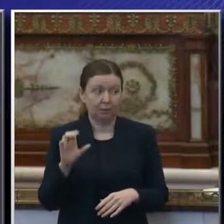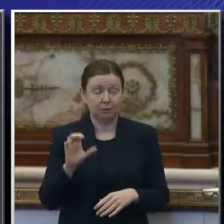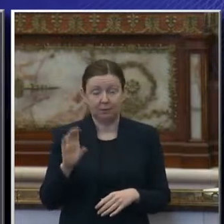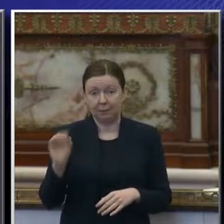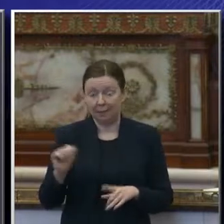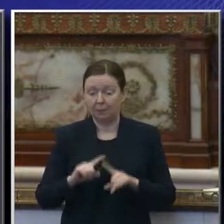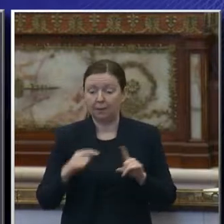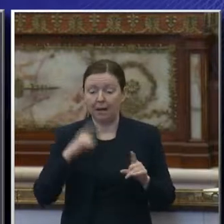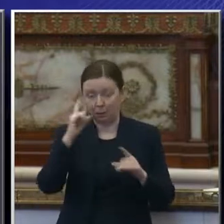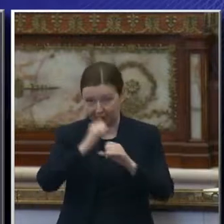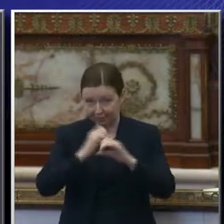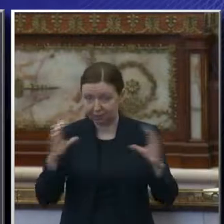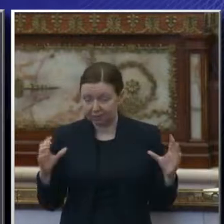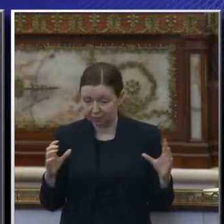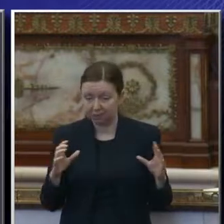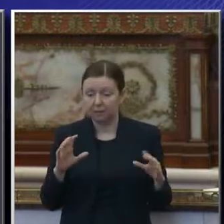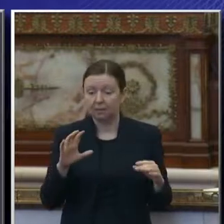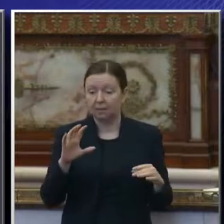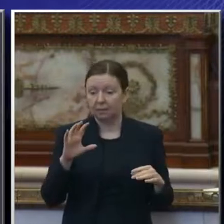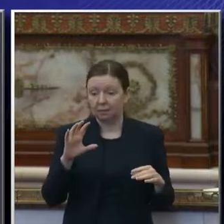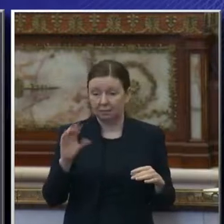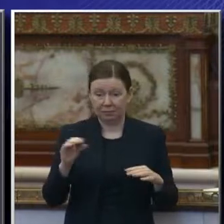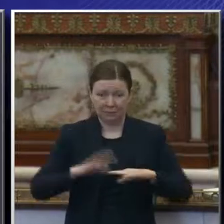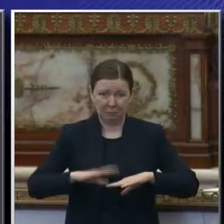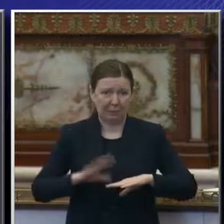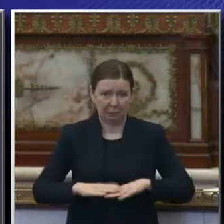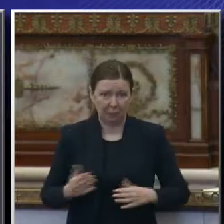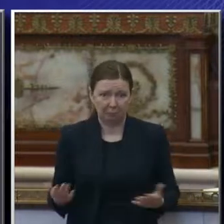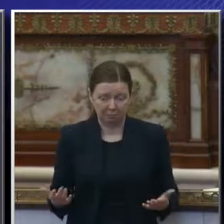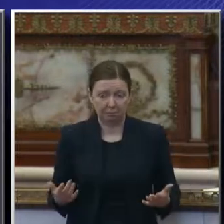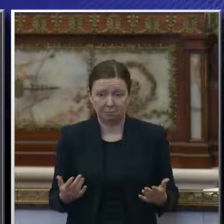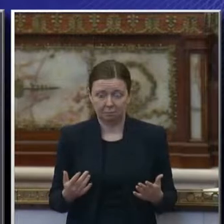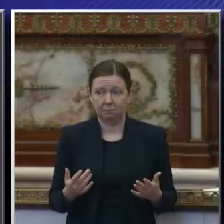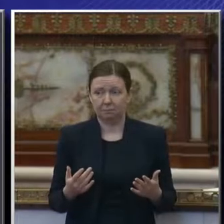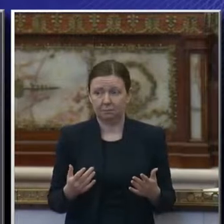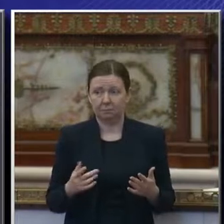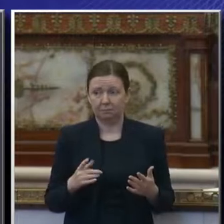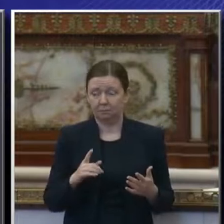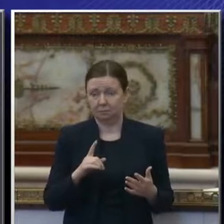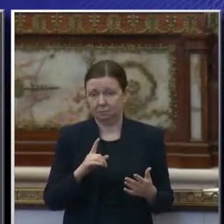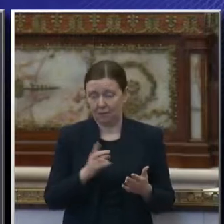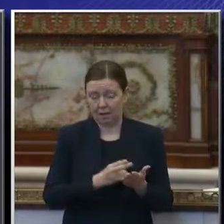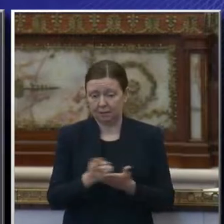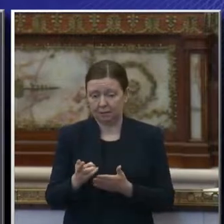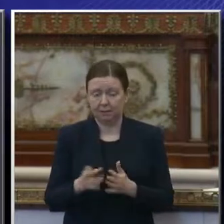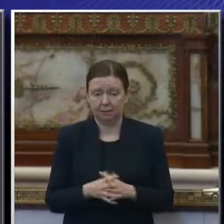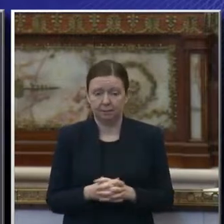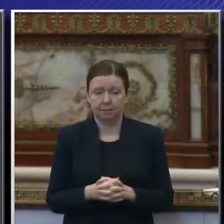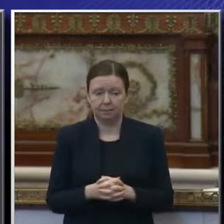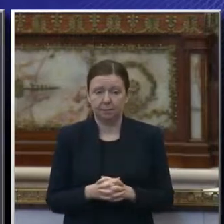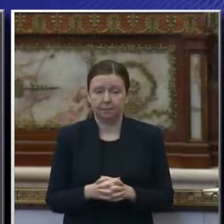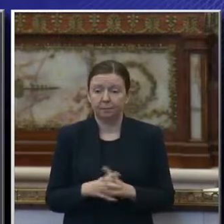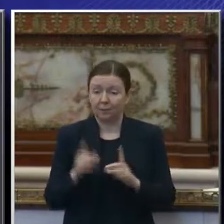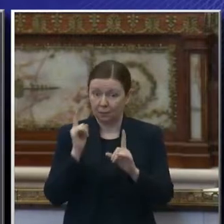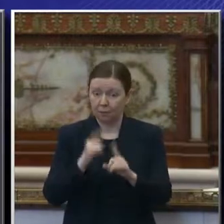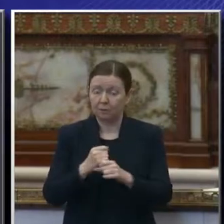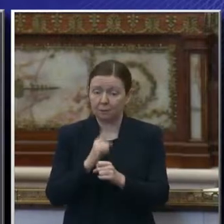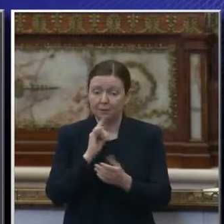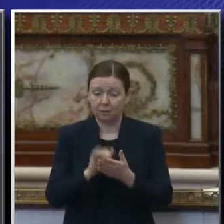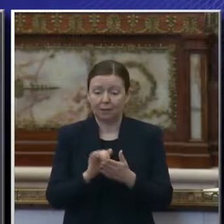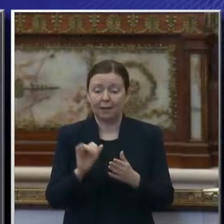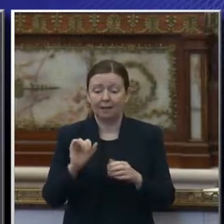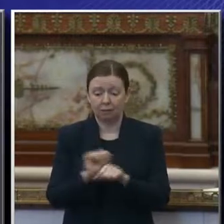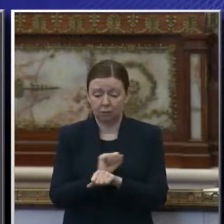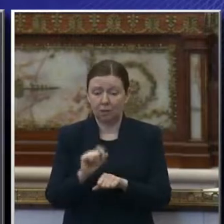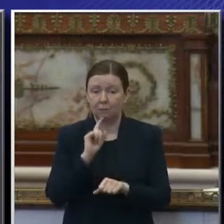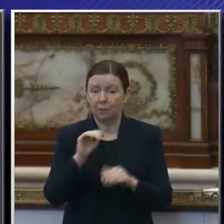but I would envision 50 is probably a minimum, just, you know, quite frankly. The goal is to make sure that these